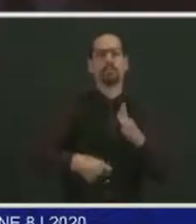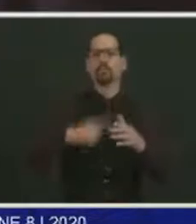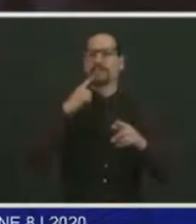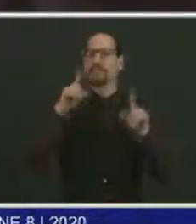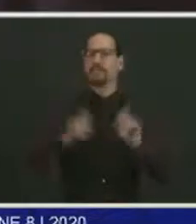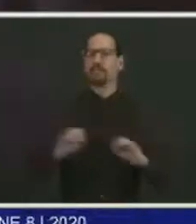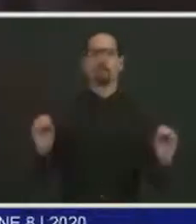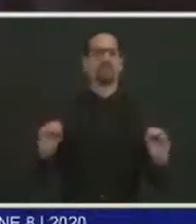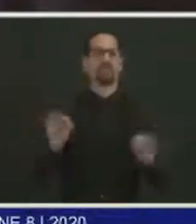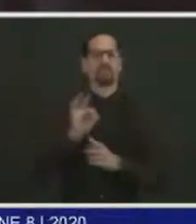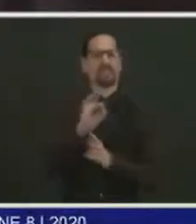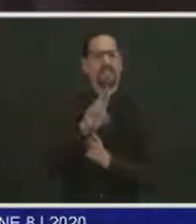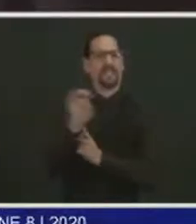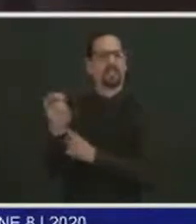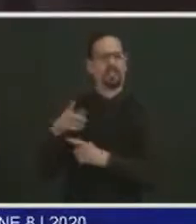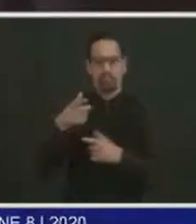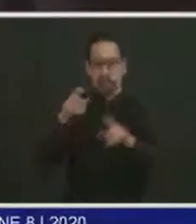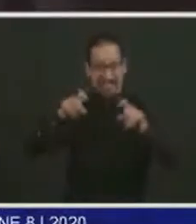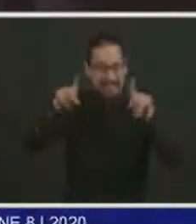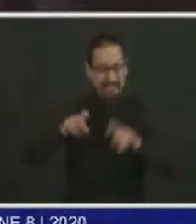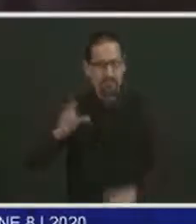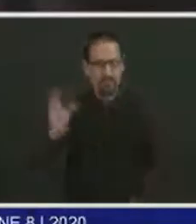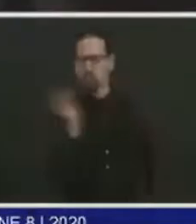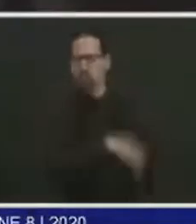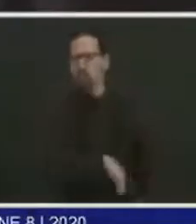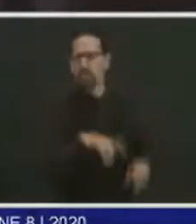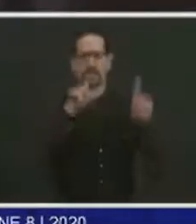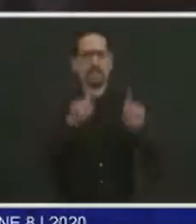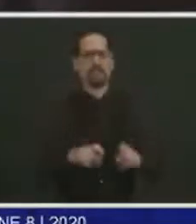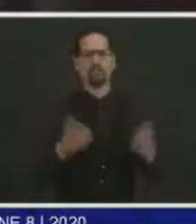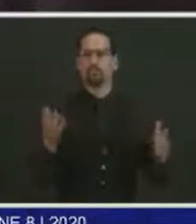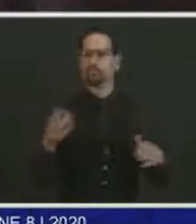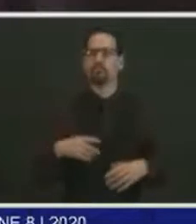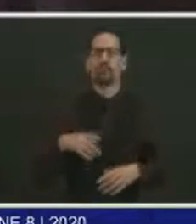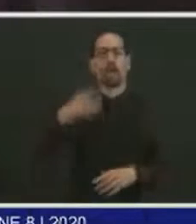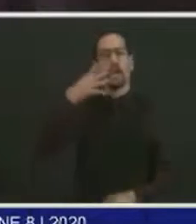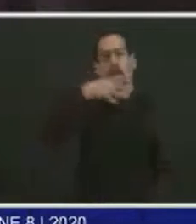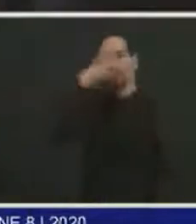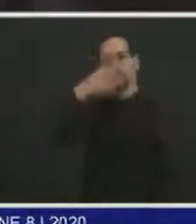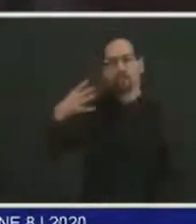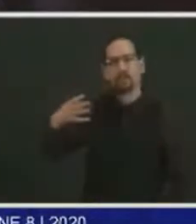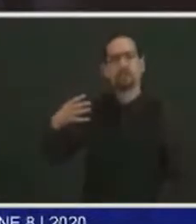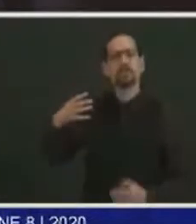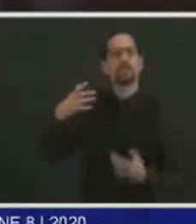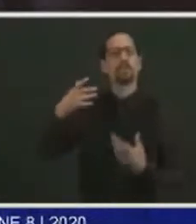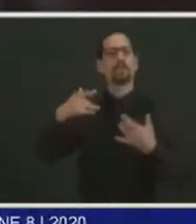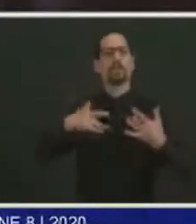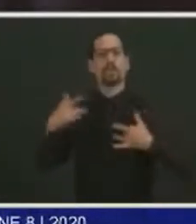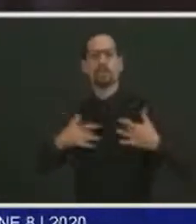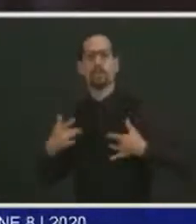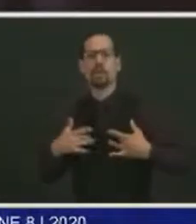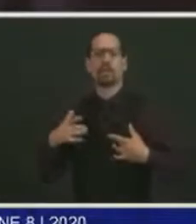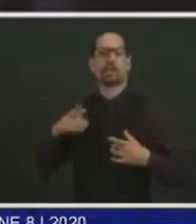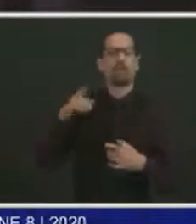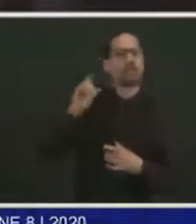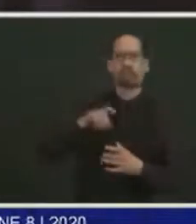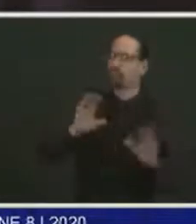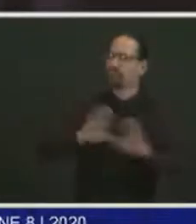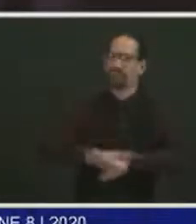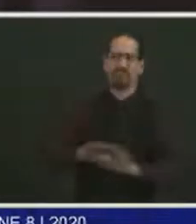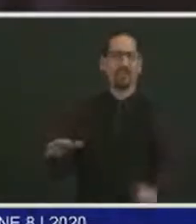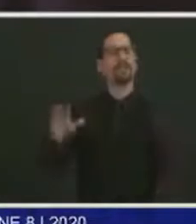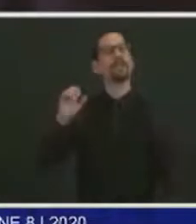will be tested regardless of their immigration status and regardless of whether they have health insurance.